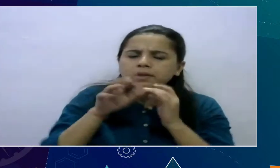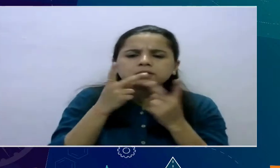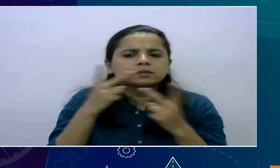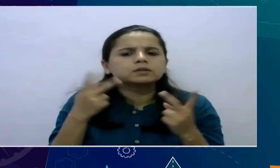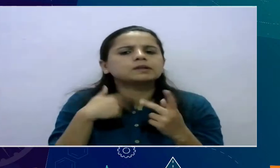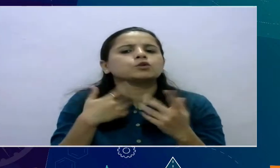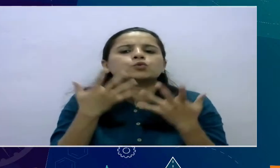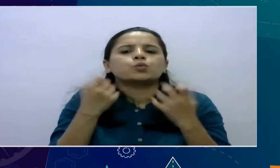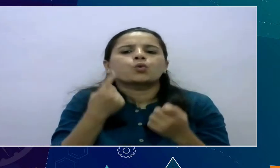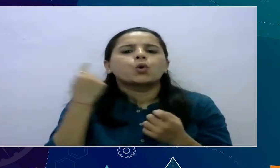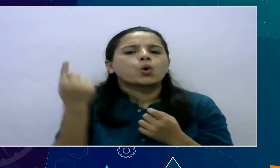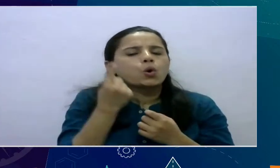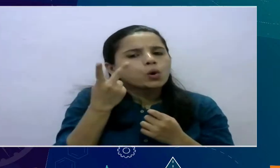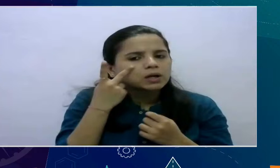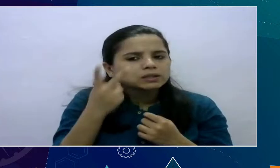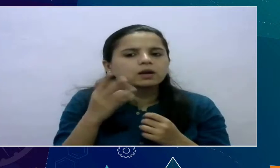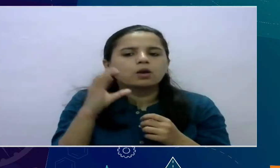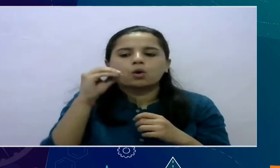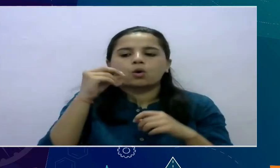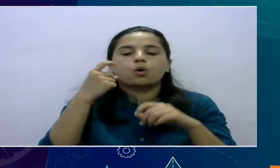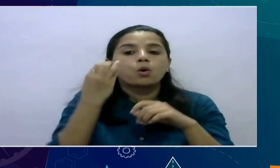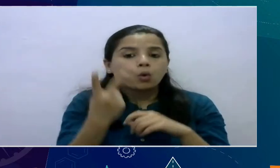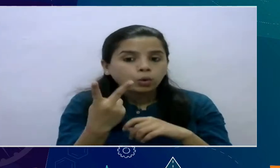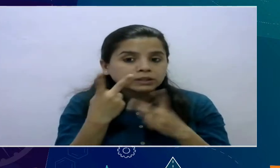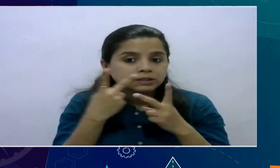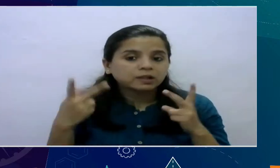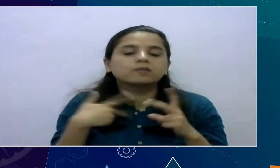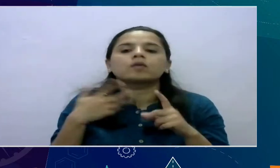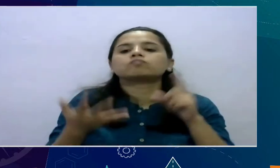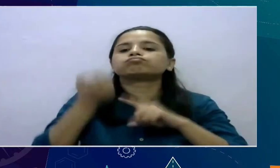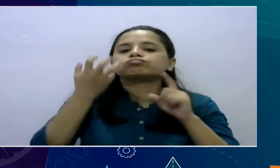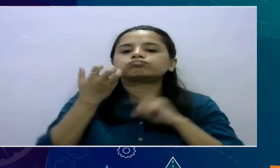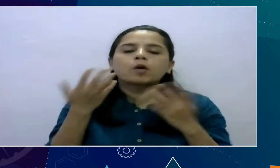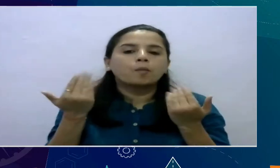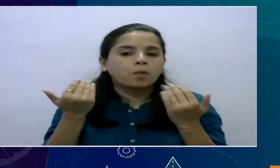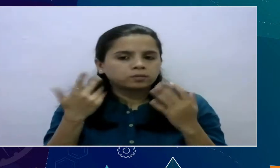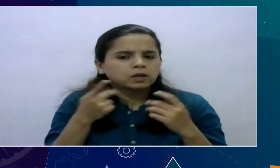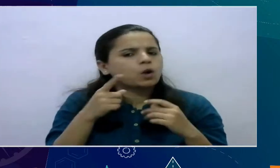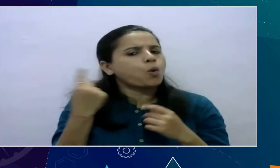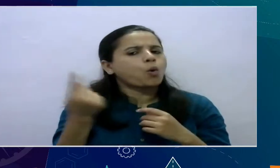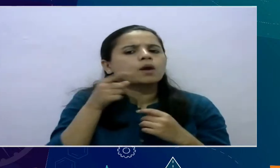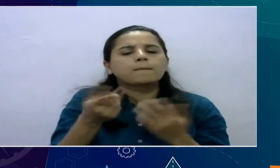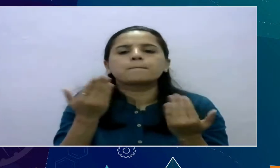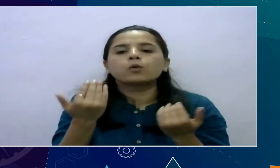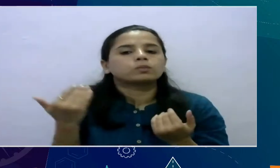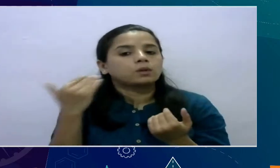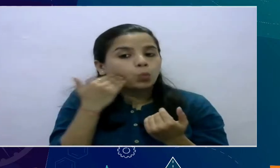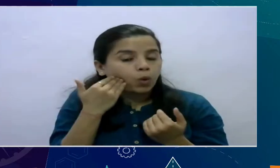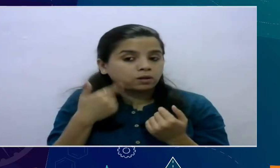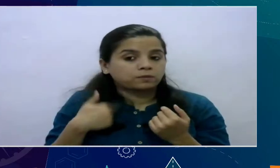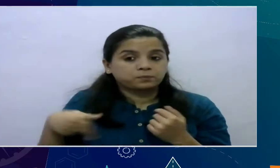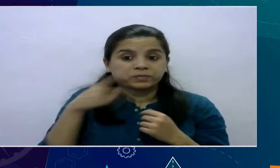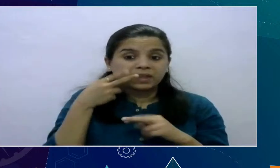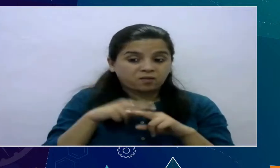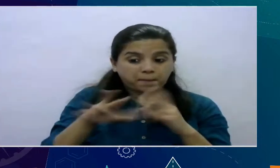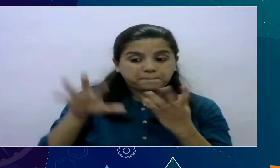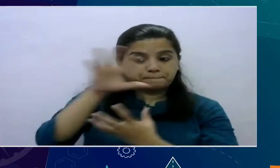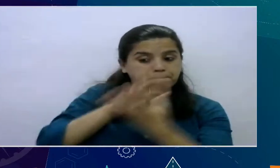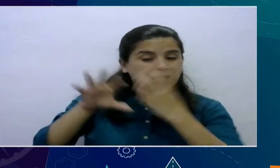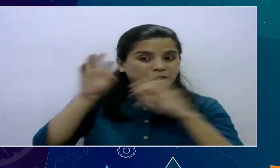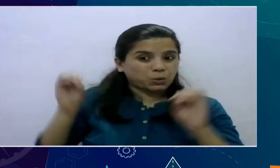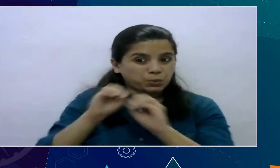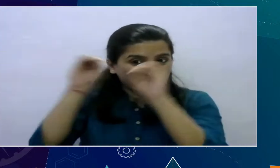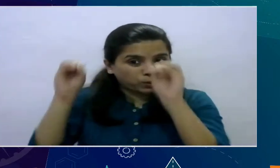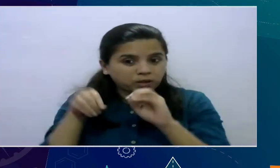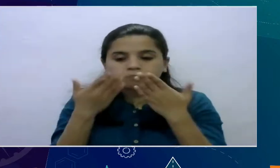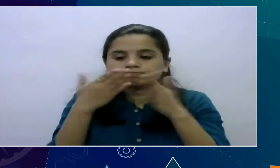is only that oxygen that gets into our system, and it is only possible when had if it was not a mixture, then that